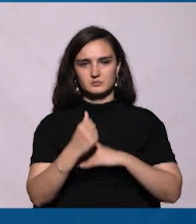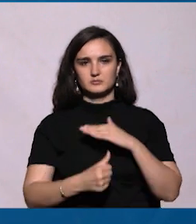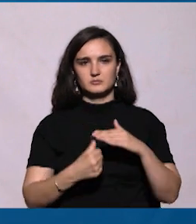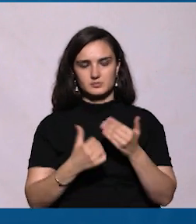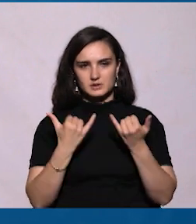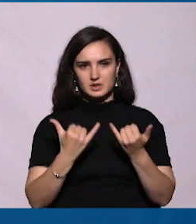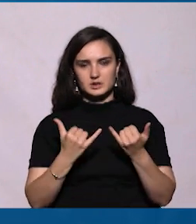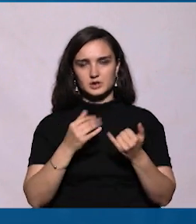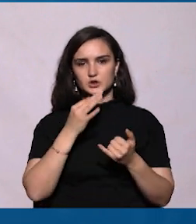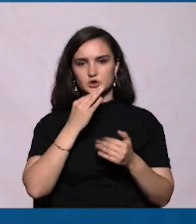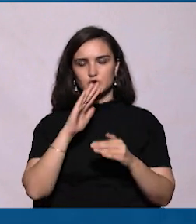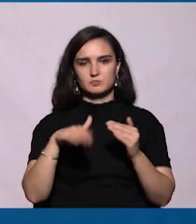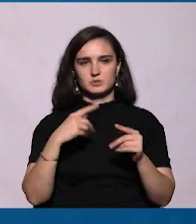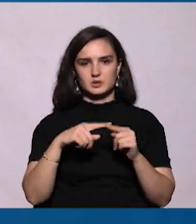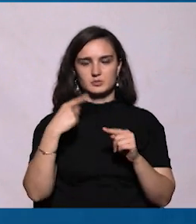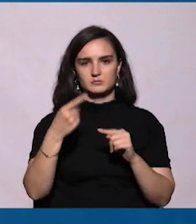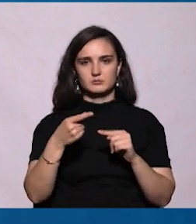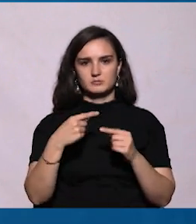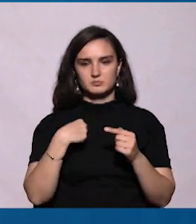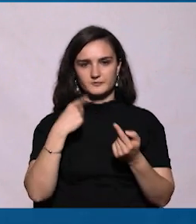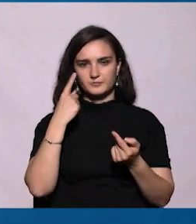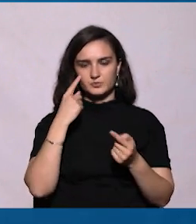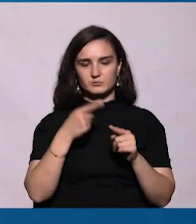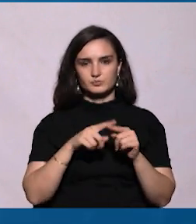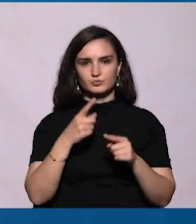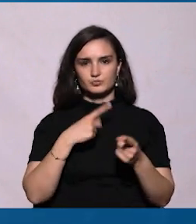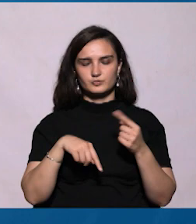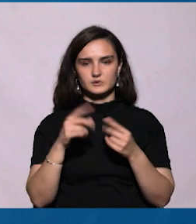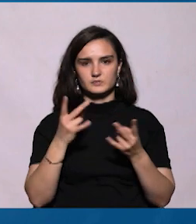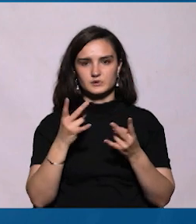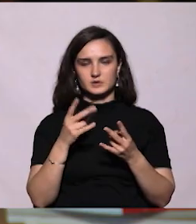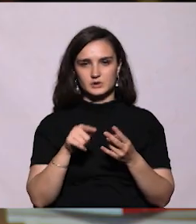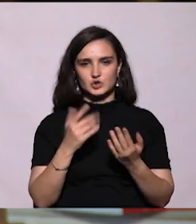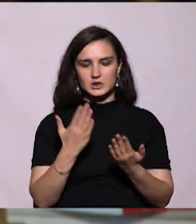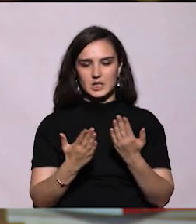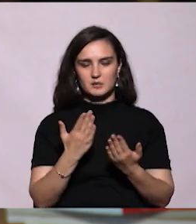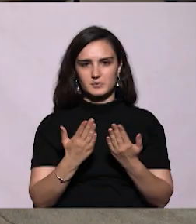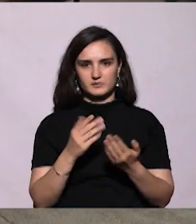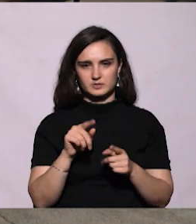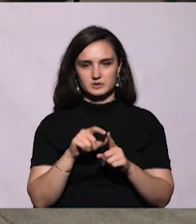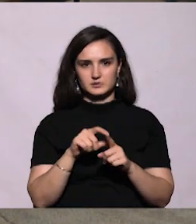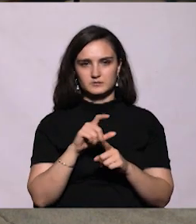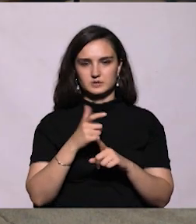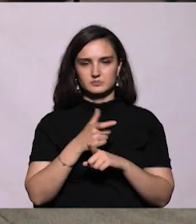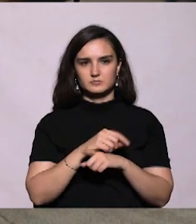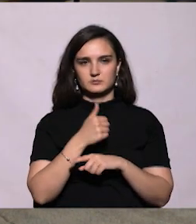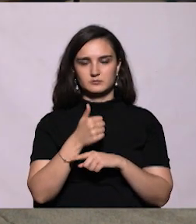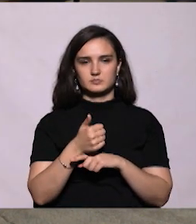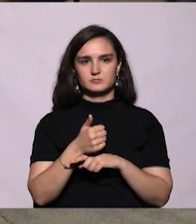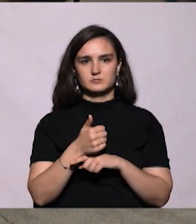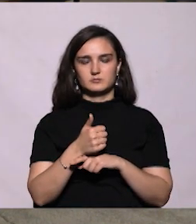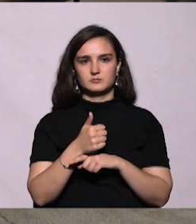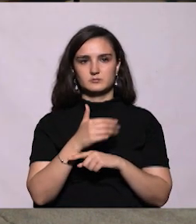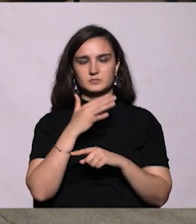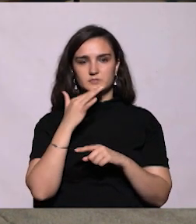now than a year ago. So I think here we need the comparative word of the adjective. Very good, Miss Sophie.